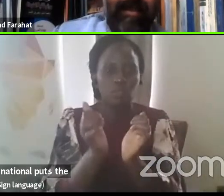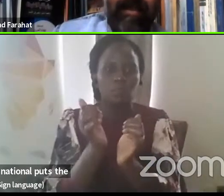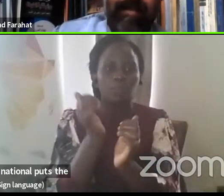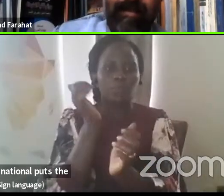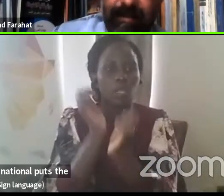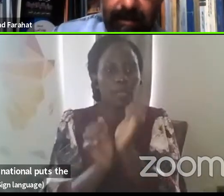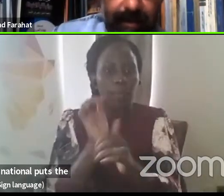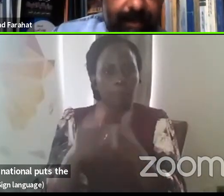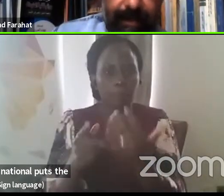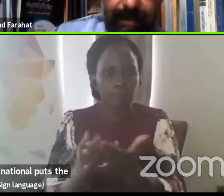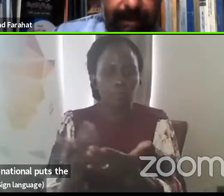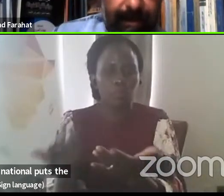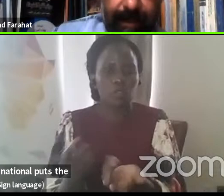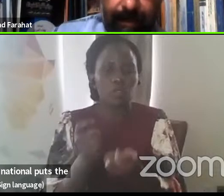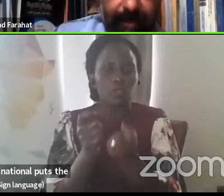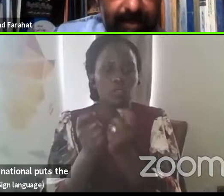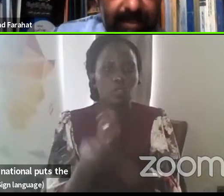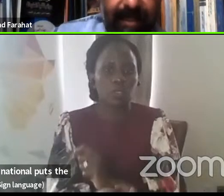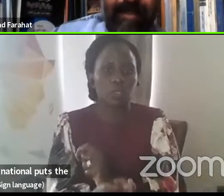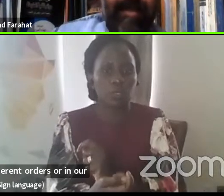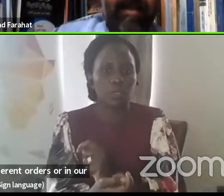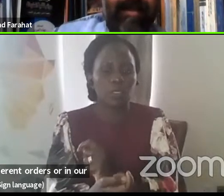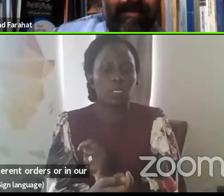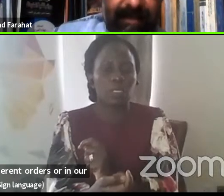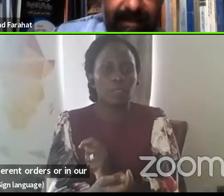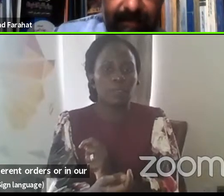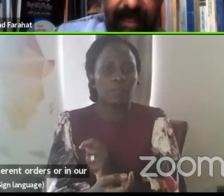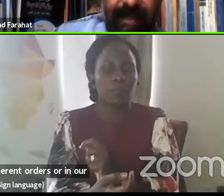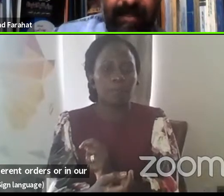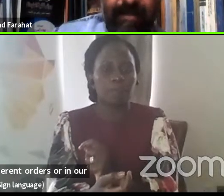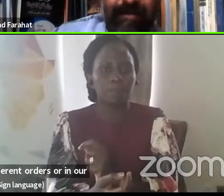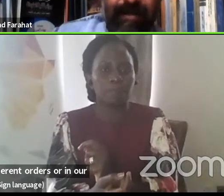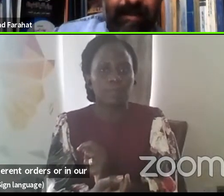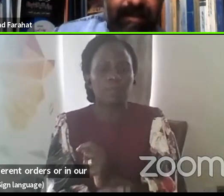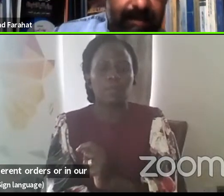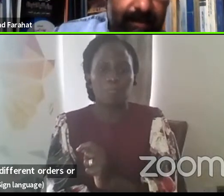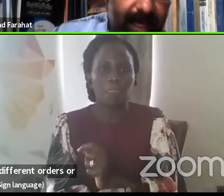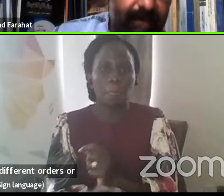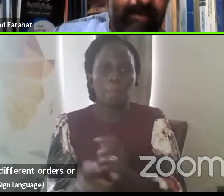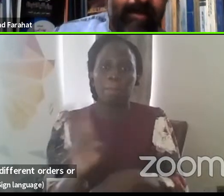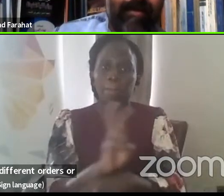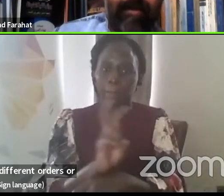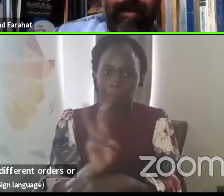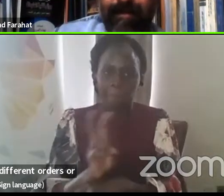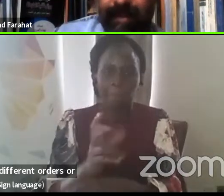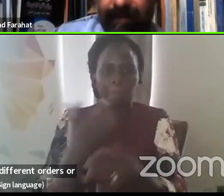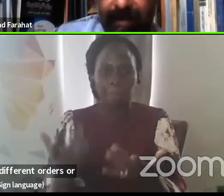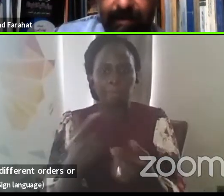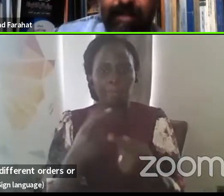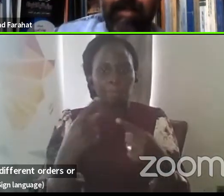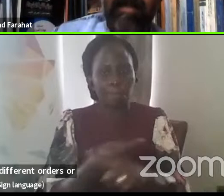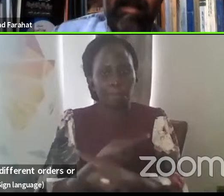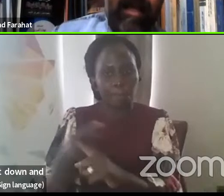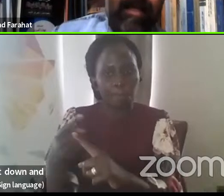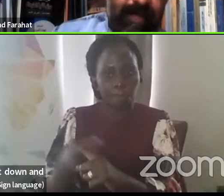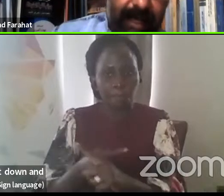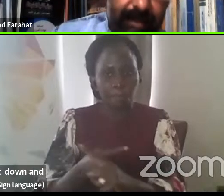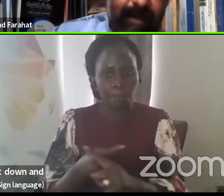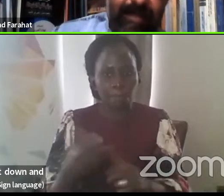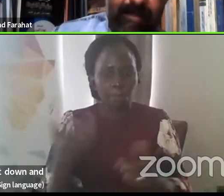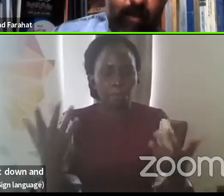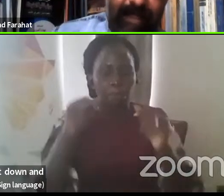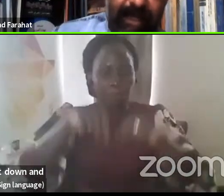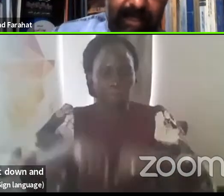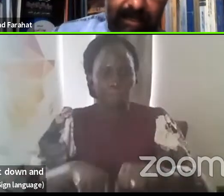decisions in about the internet surveillance or internet shutdown, or also about fake news.